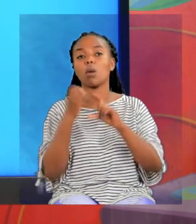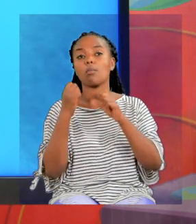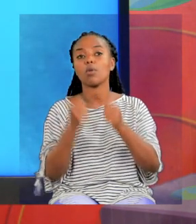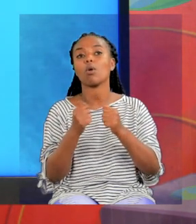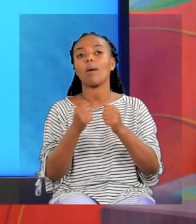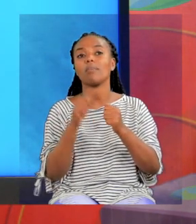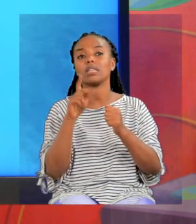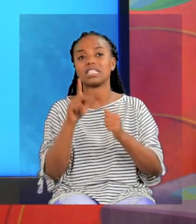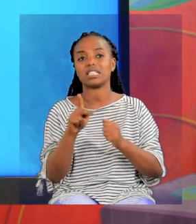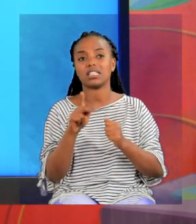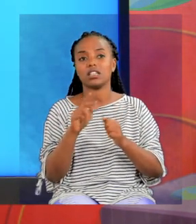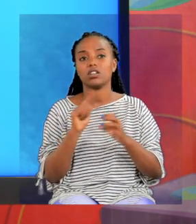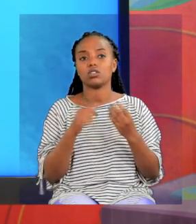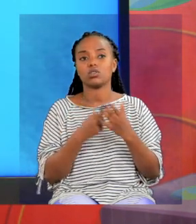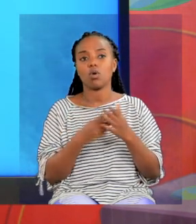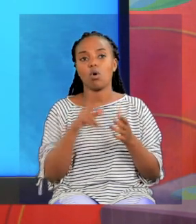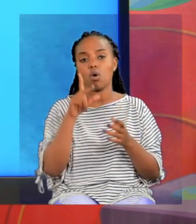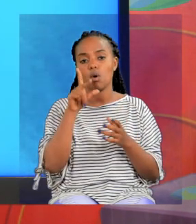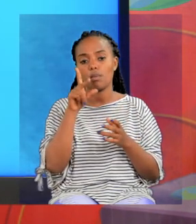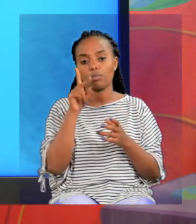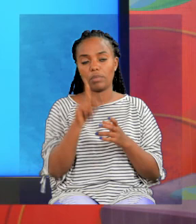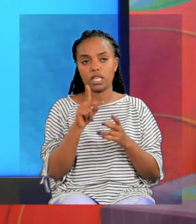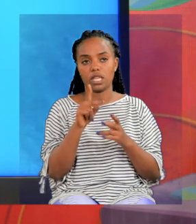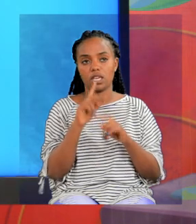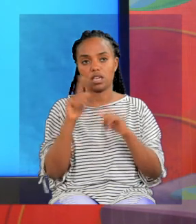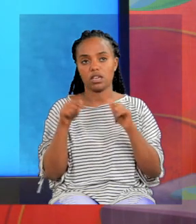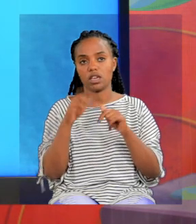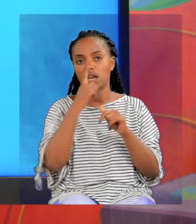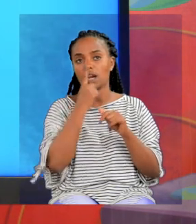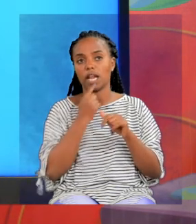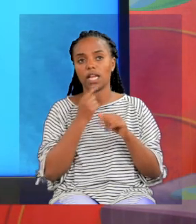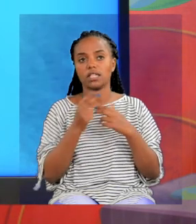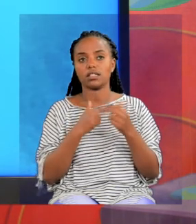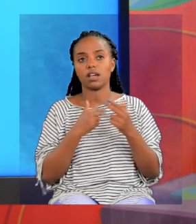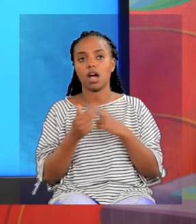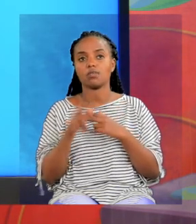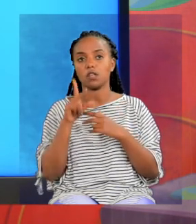red and black is equal to this probability of red times